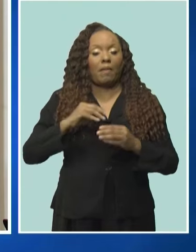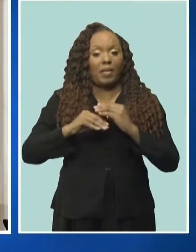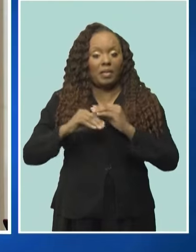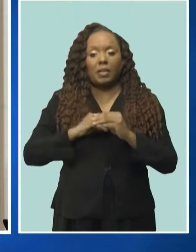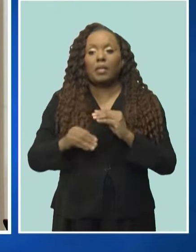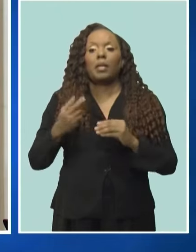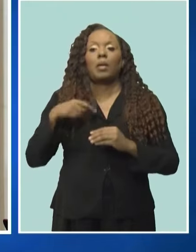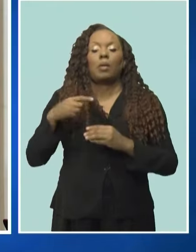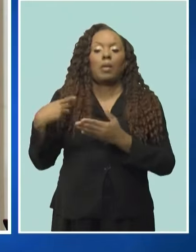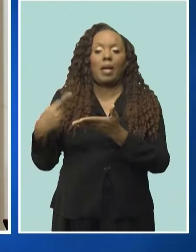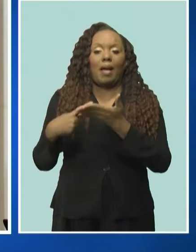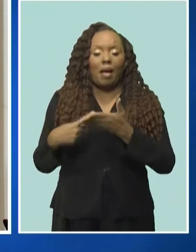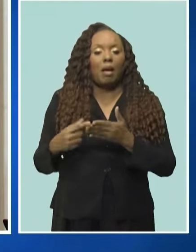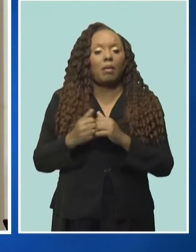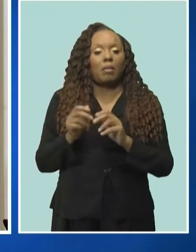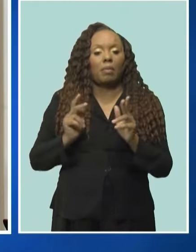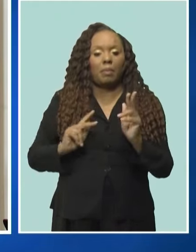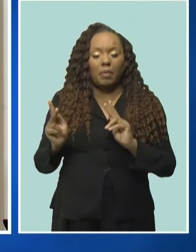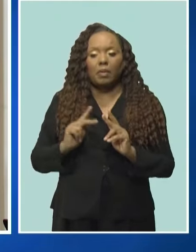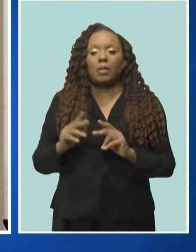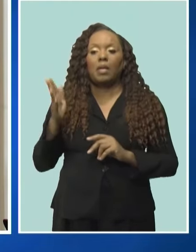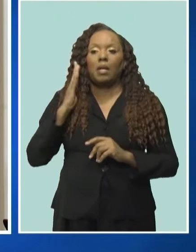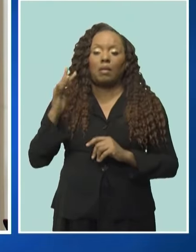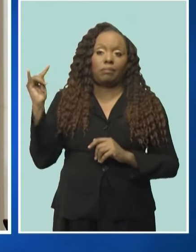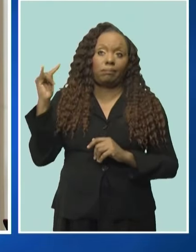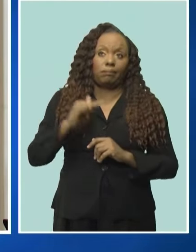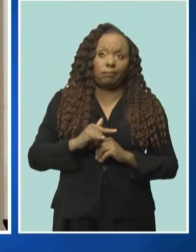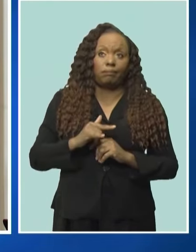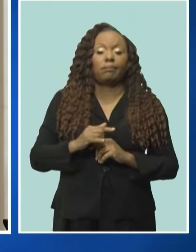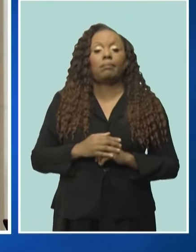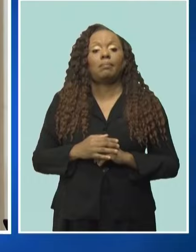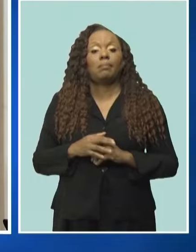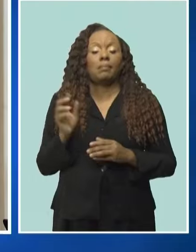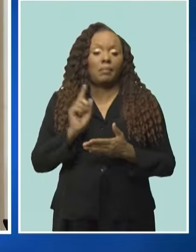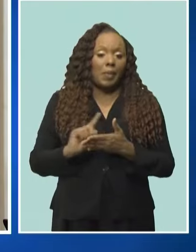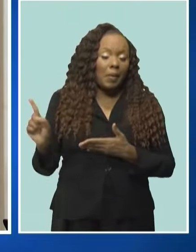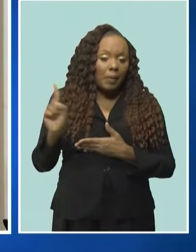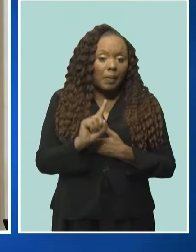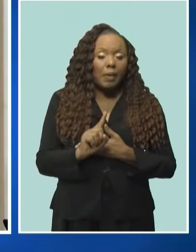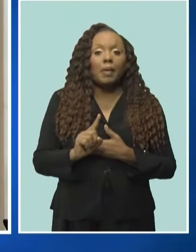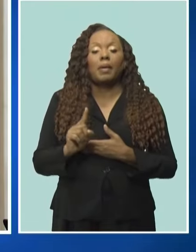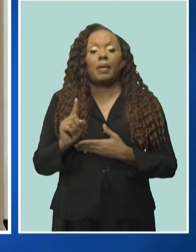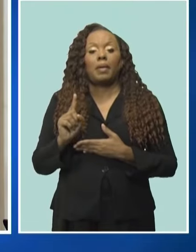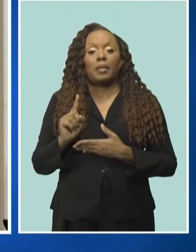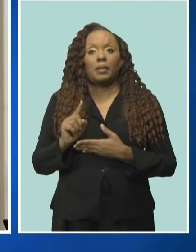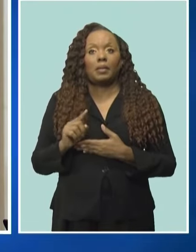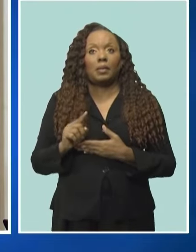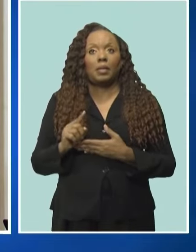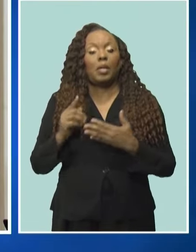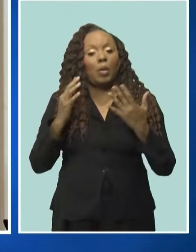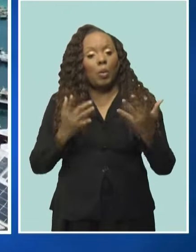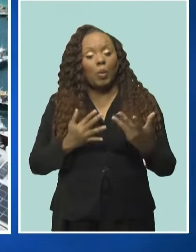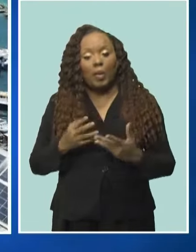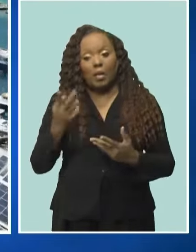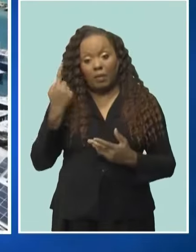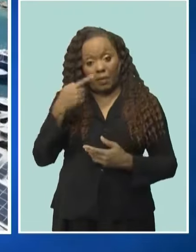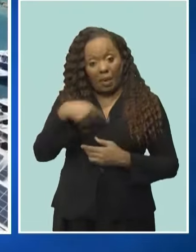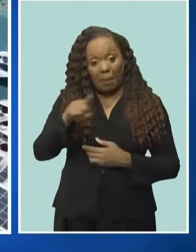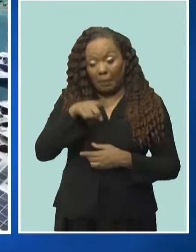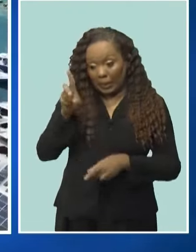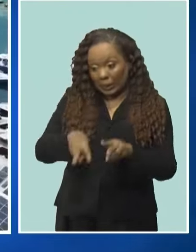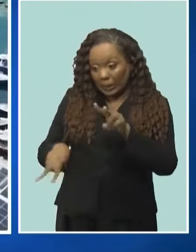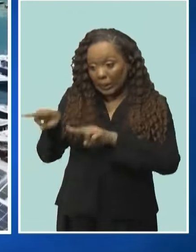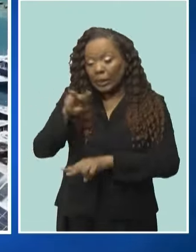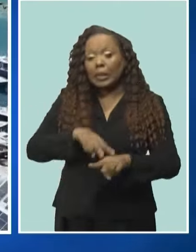who have done most of the work, on Tuesday next week, and we have now to await their recommendations. Prime Minister